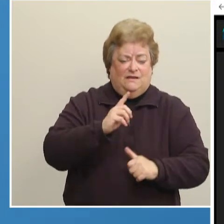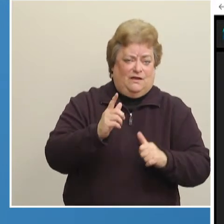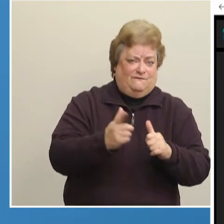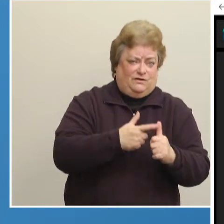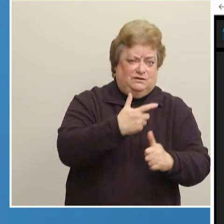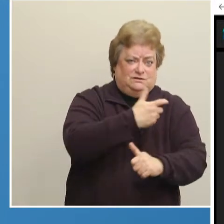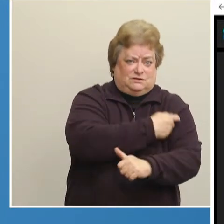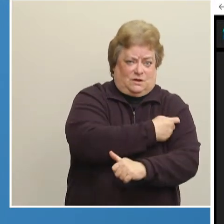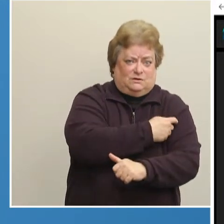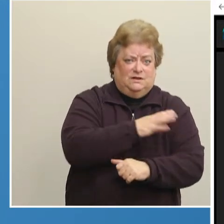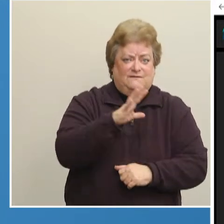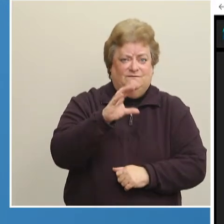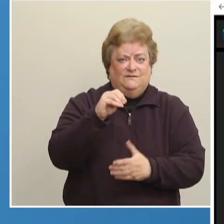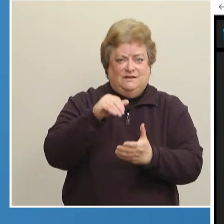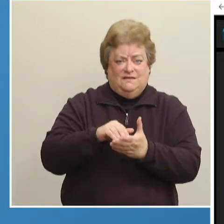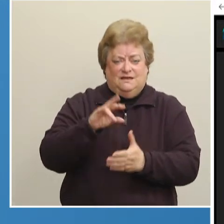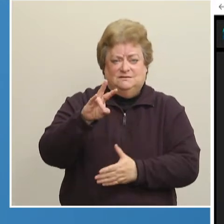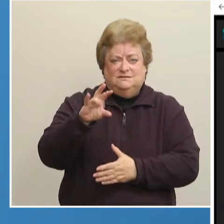and